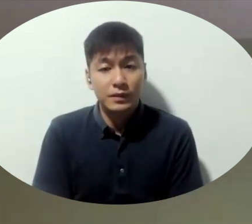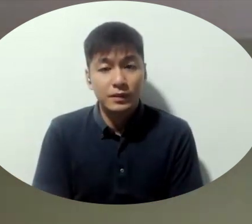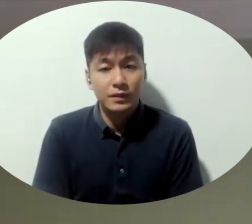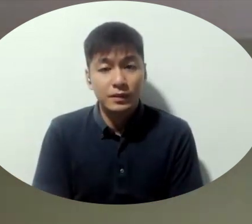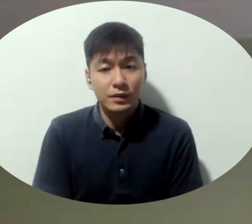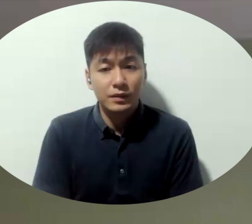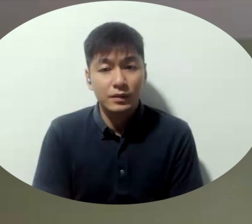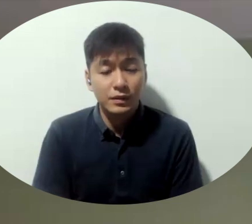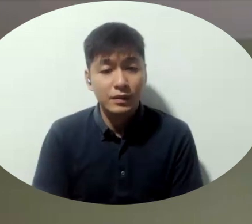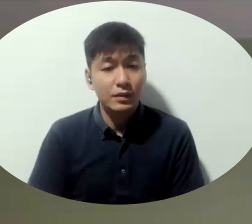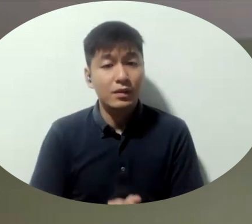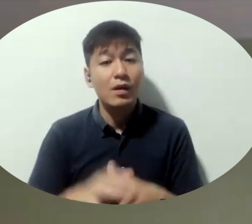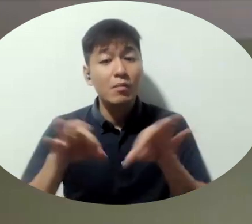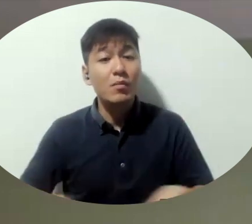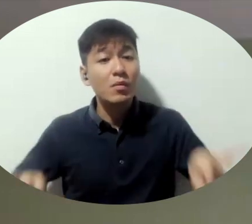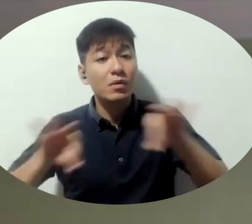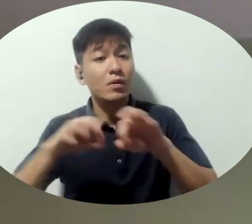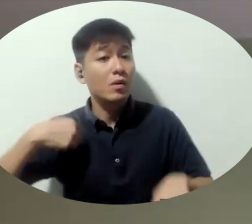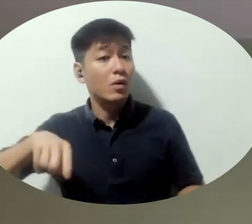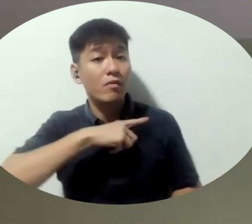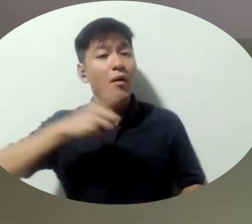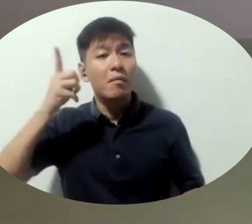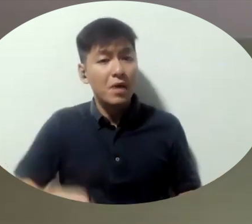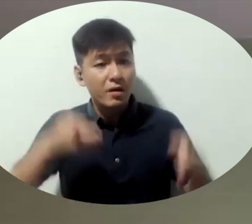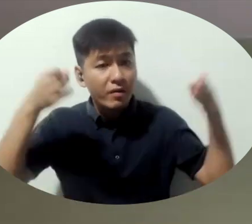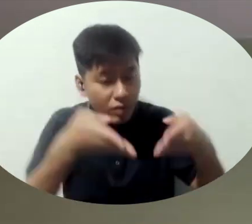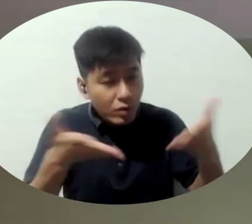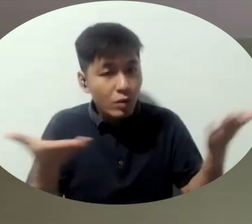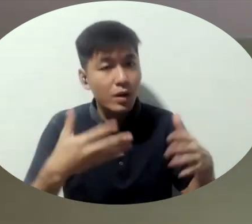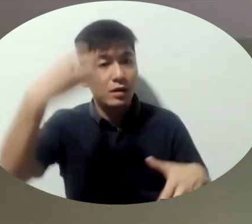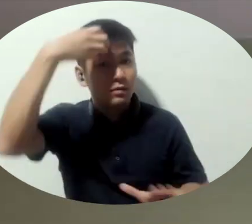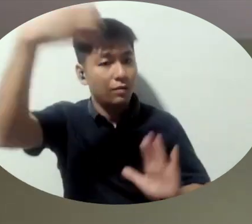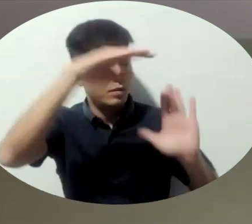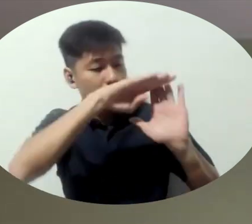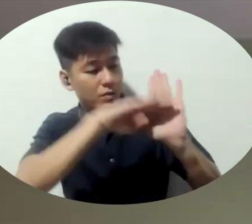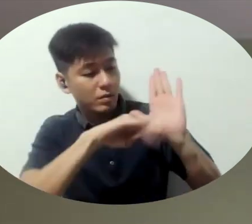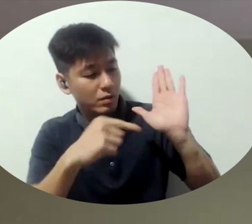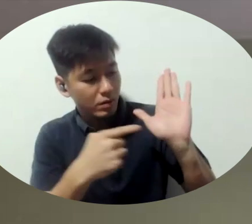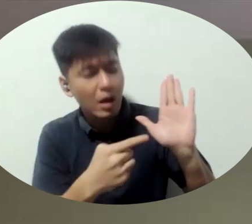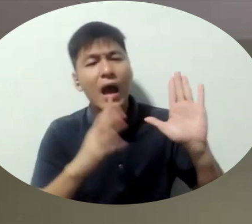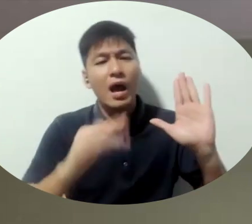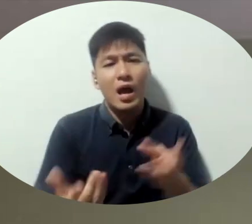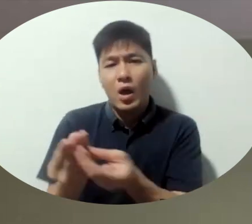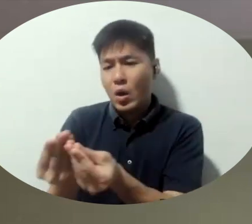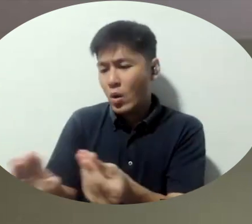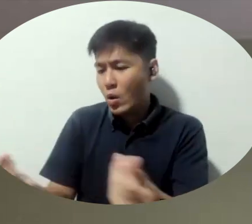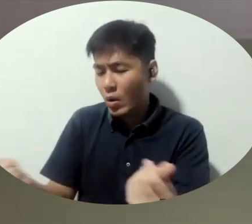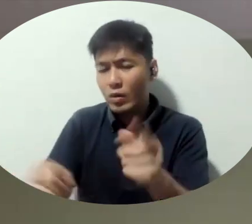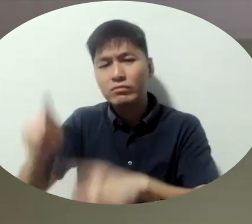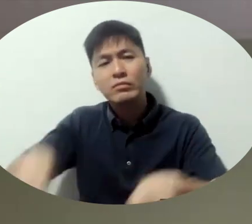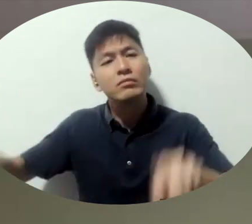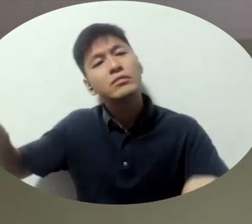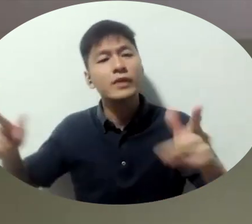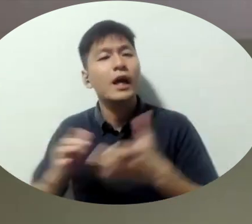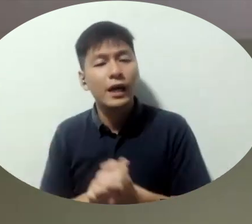population groups. But yeah, we're going to have to take this in this endemic approach that it is, that creating policies that talk about